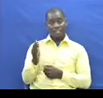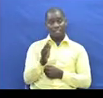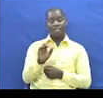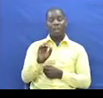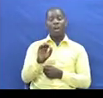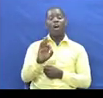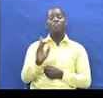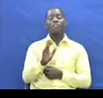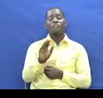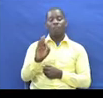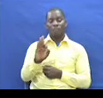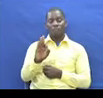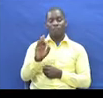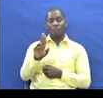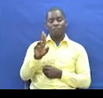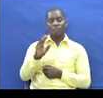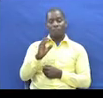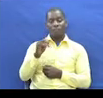The inverse